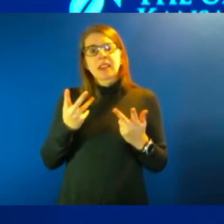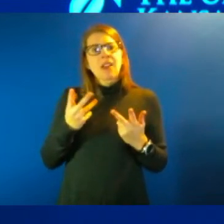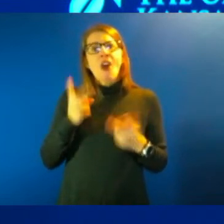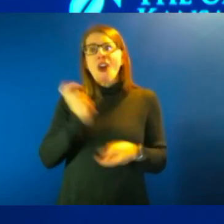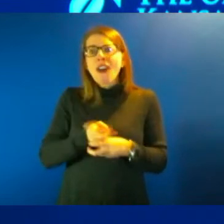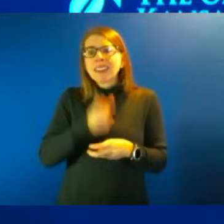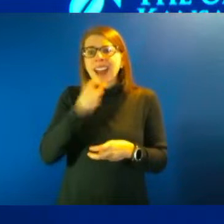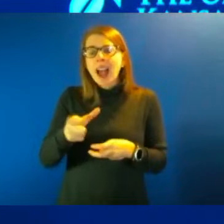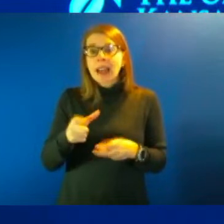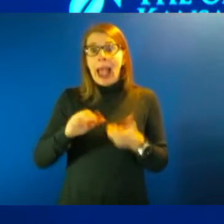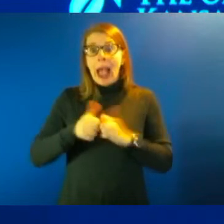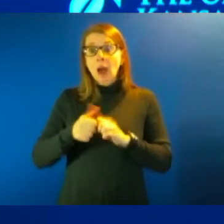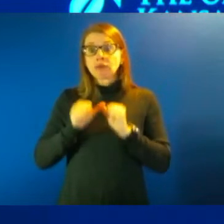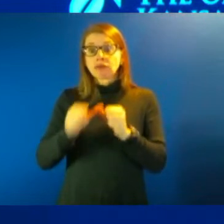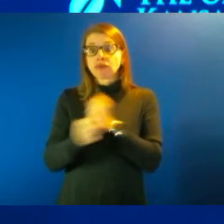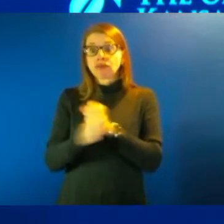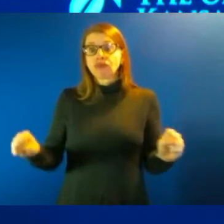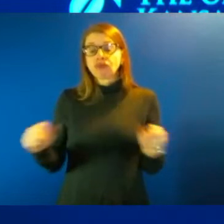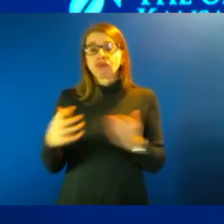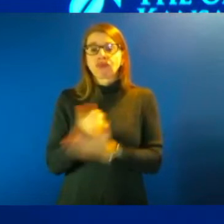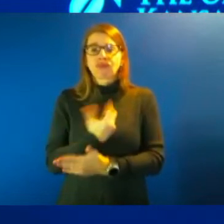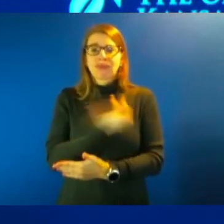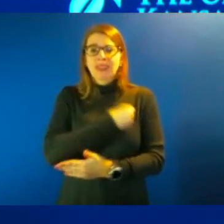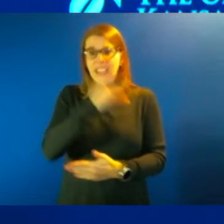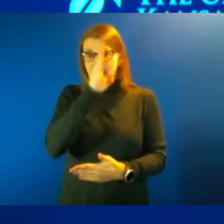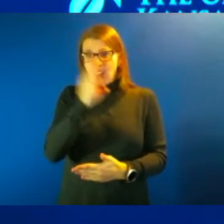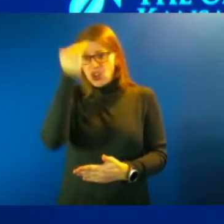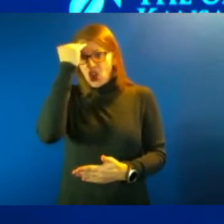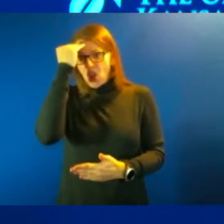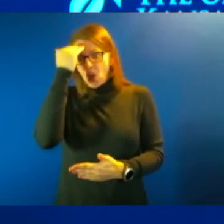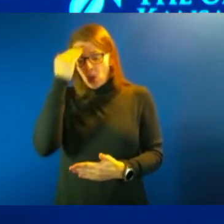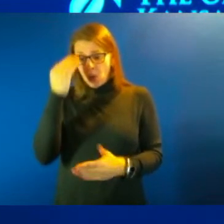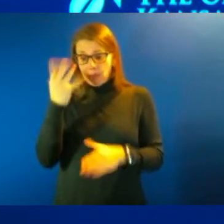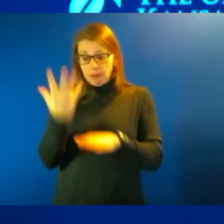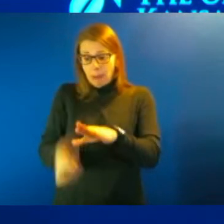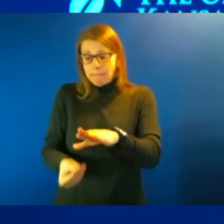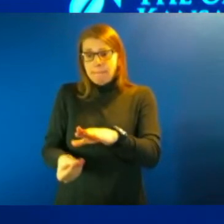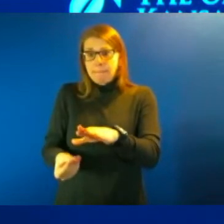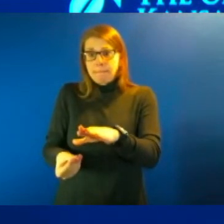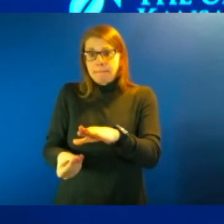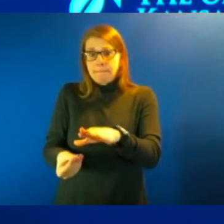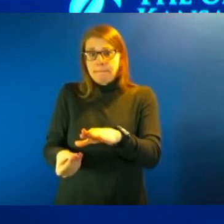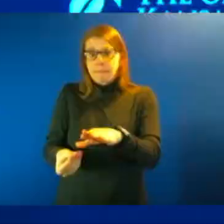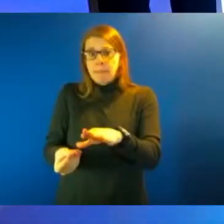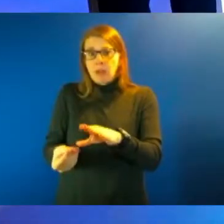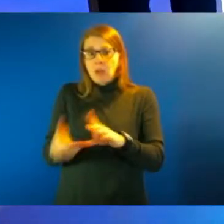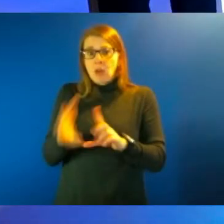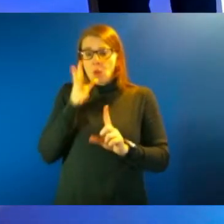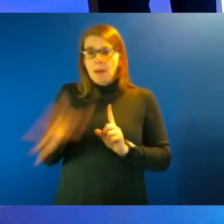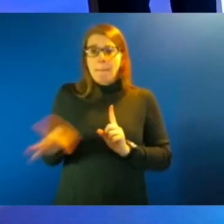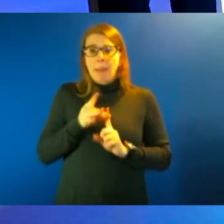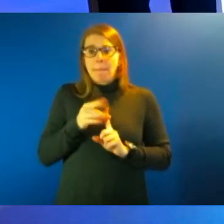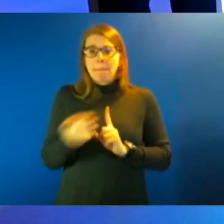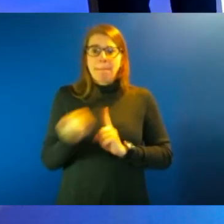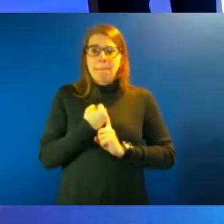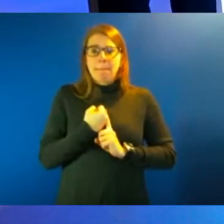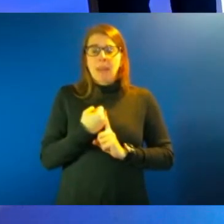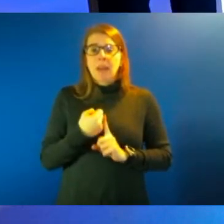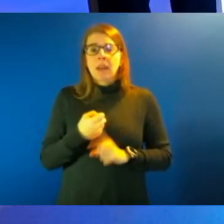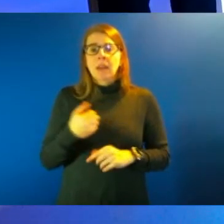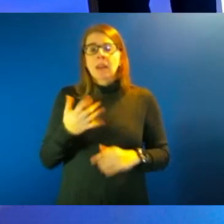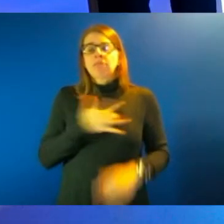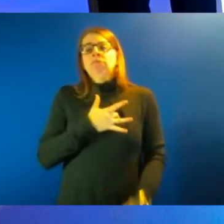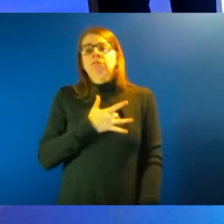people safe. And you'll never know when N-1 could be you. Well, it hits home because I feel like this is even though we've